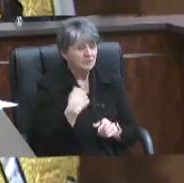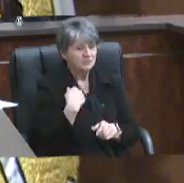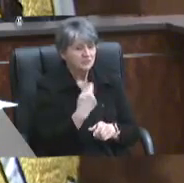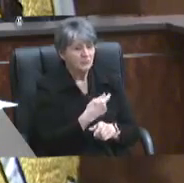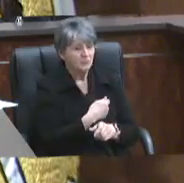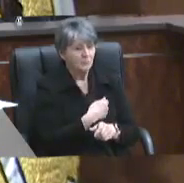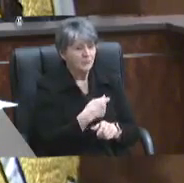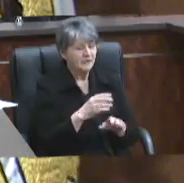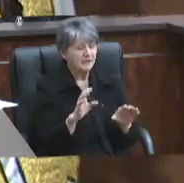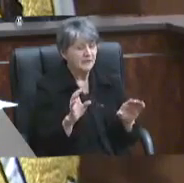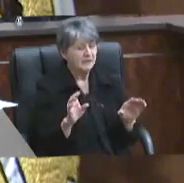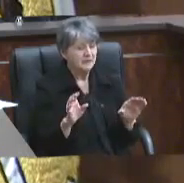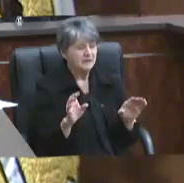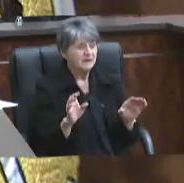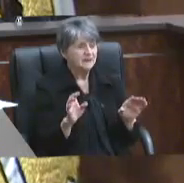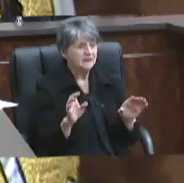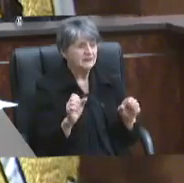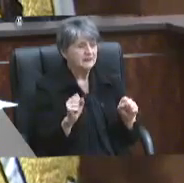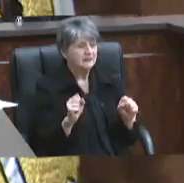did